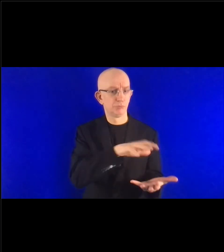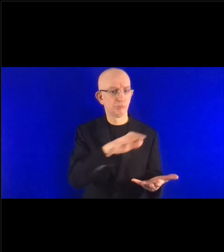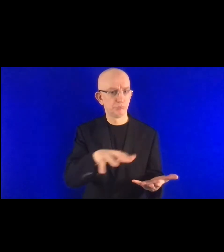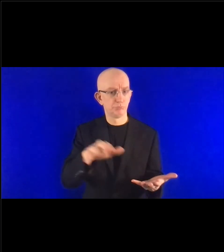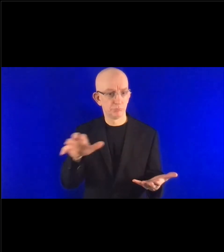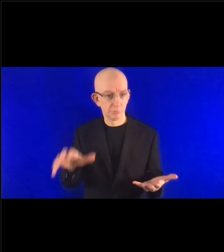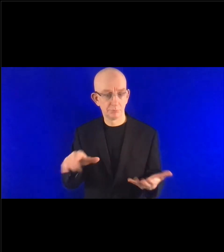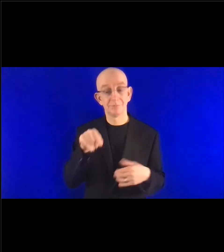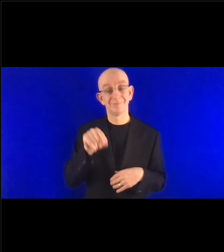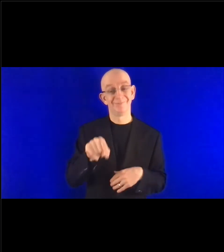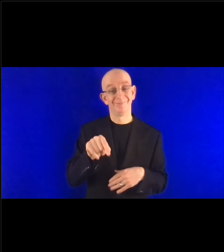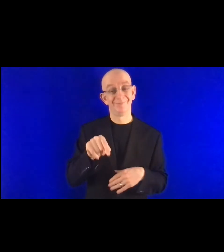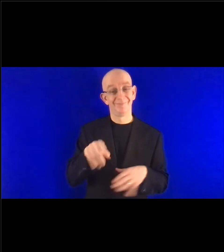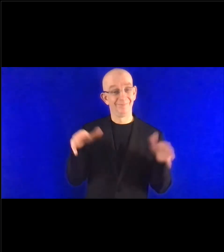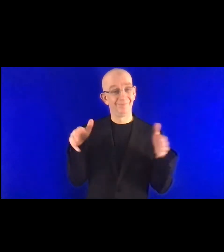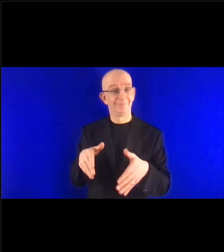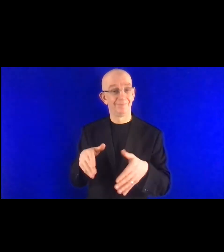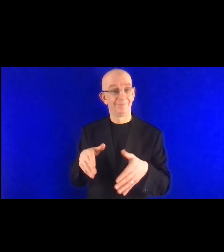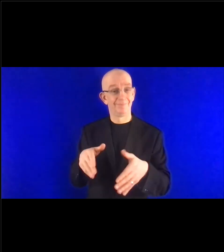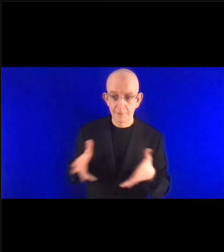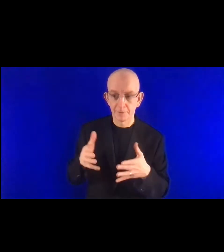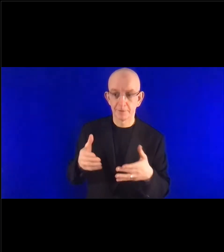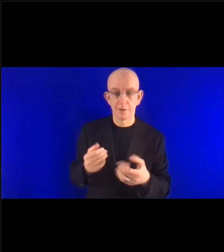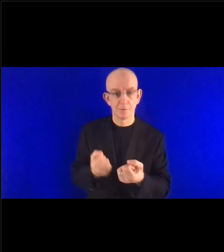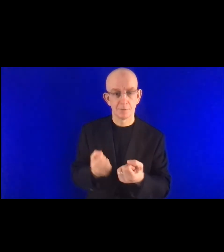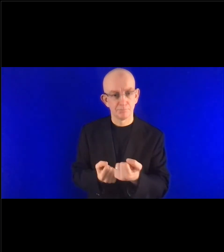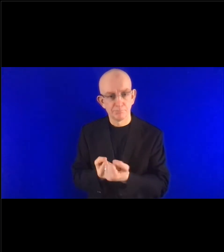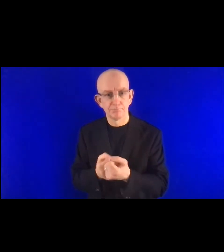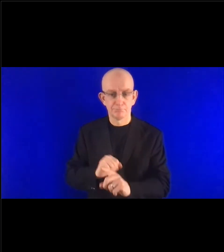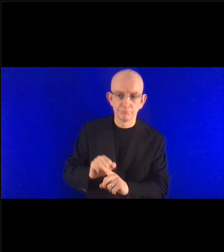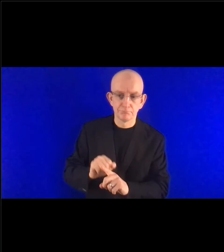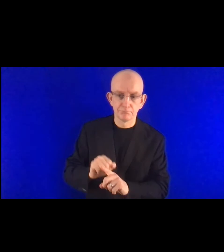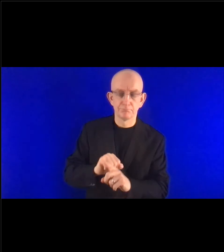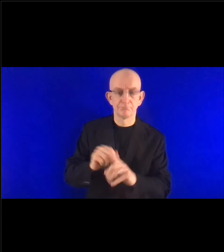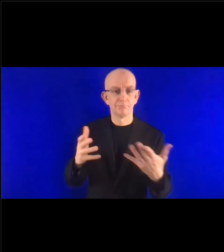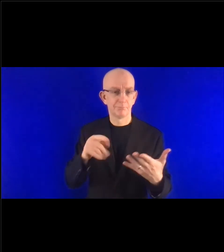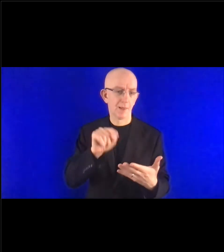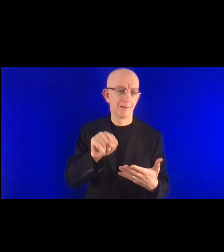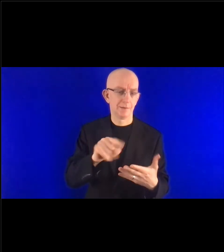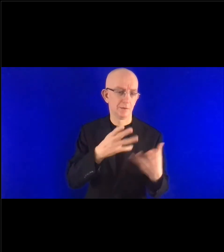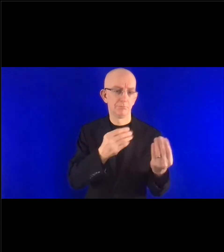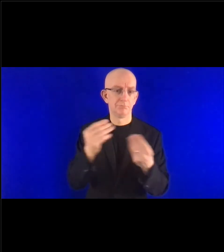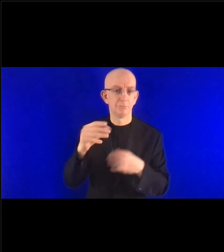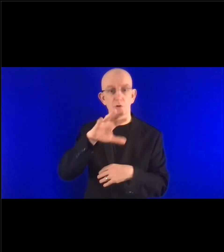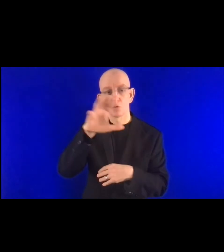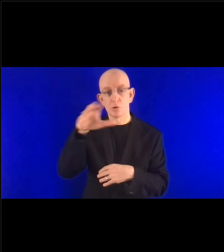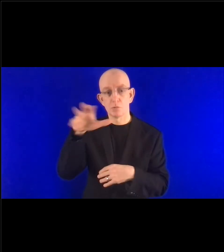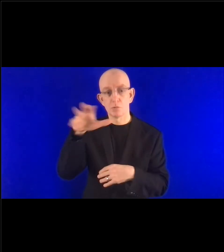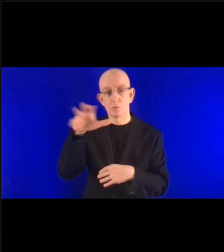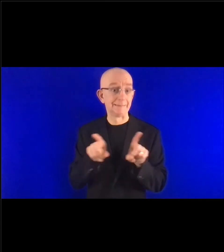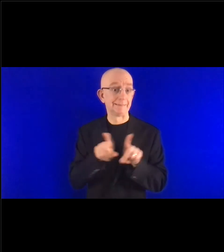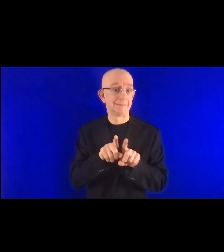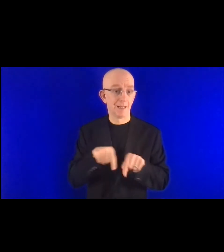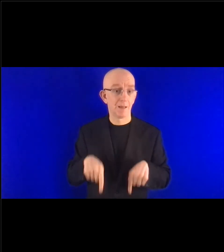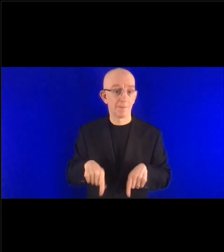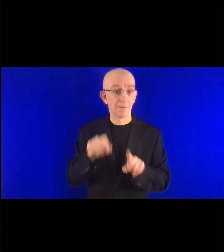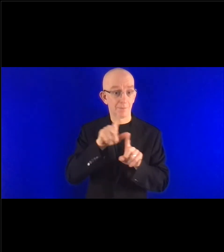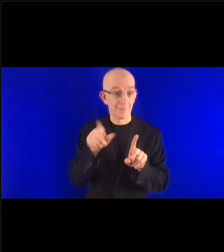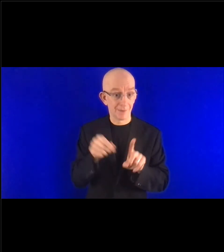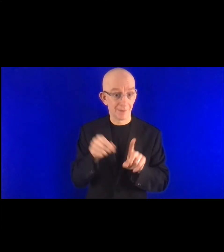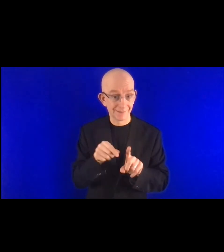Pakistan, situation is very poor because I have studied